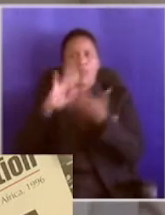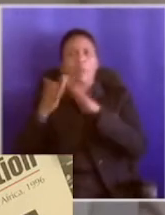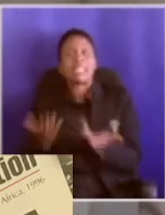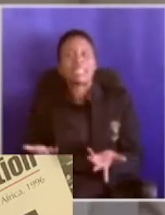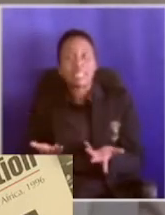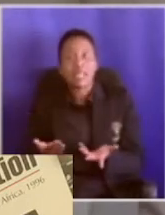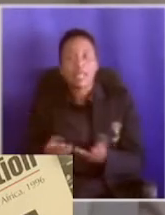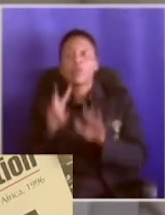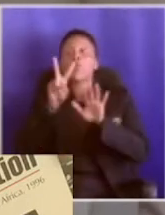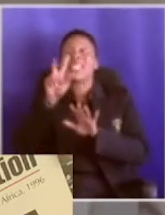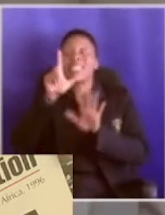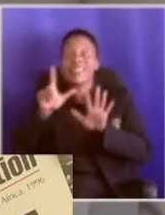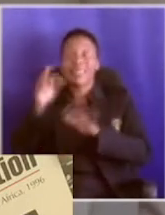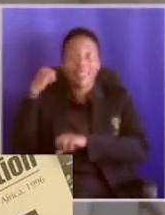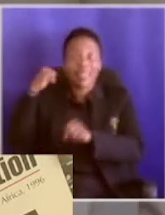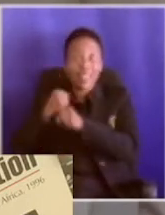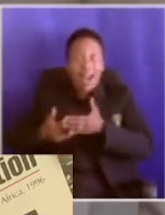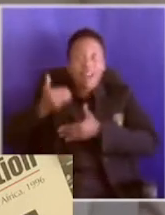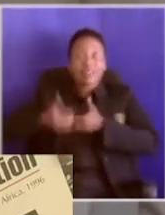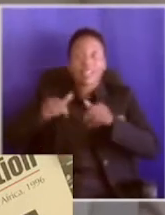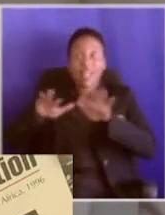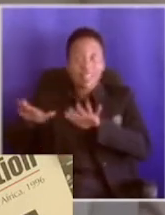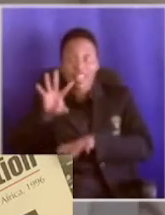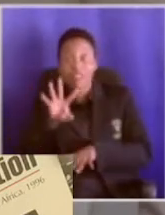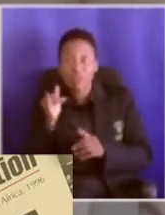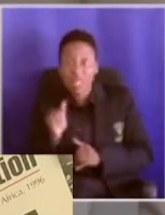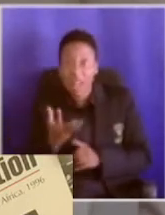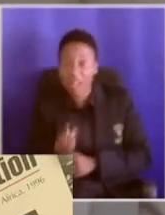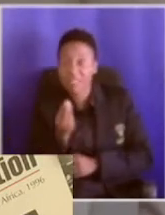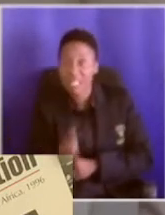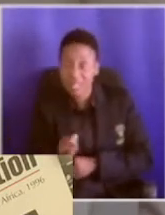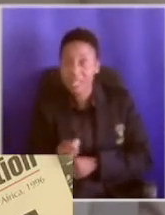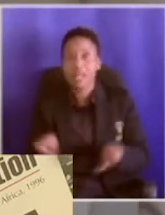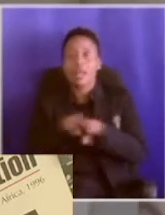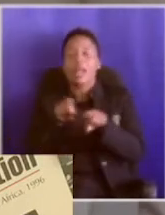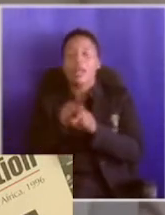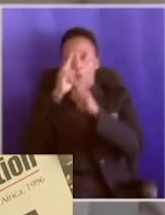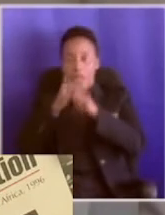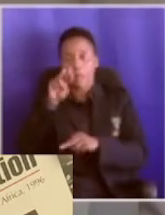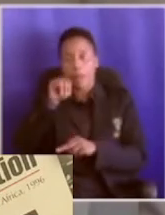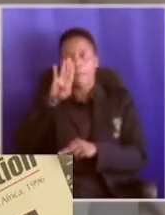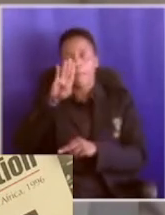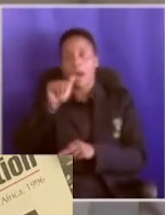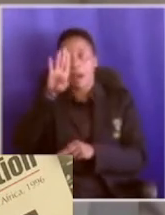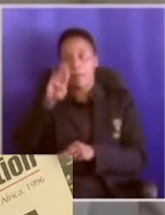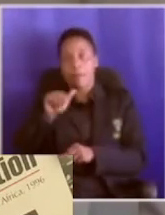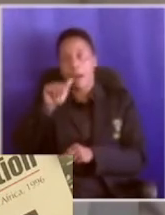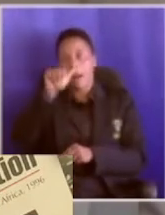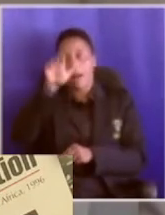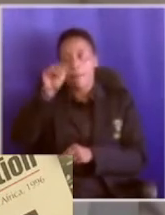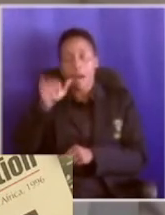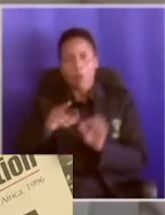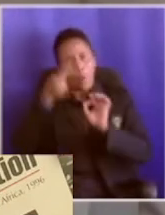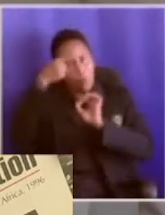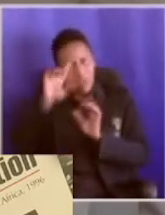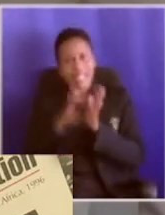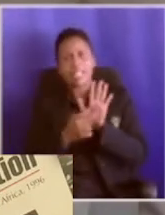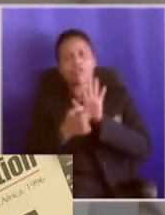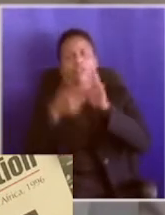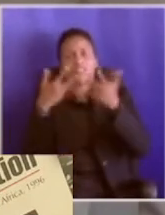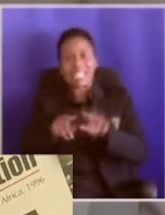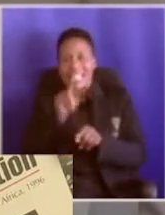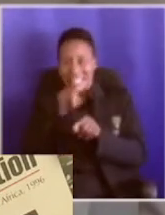years after 1994. As Honorable Mbabama correctly indicates, this too is nothing